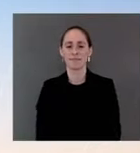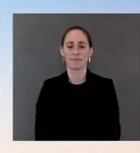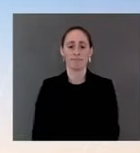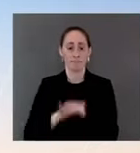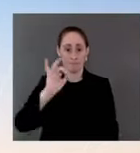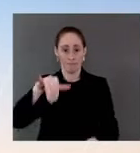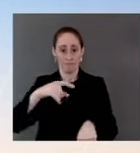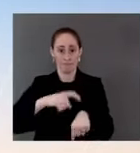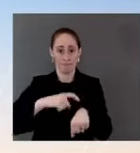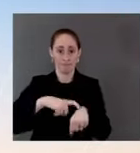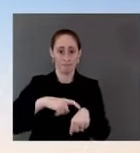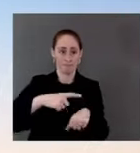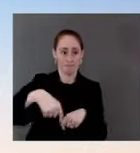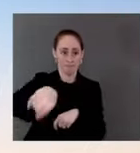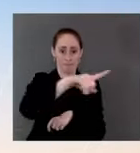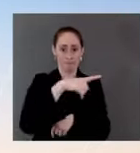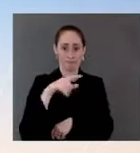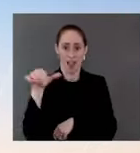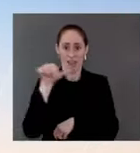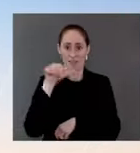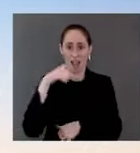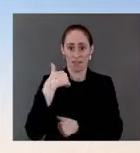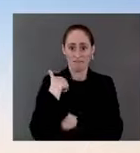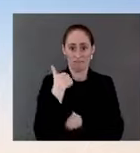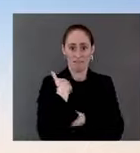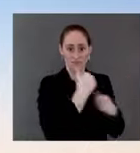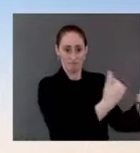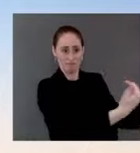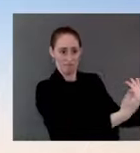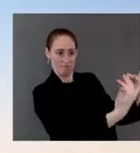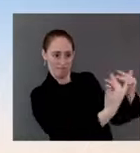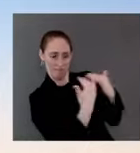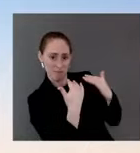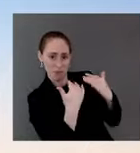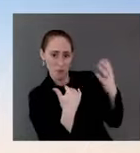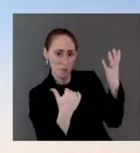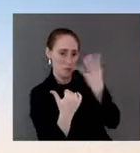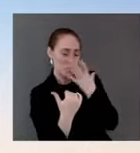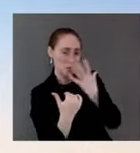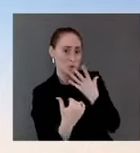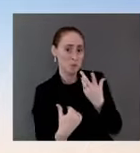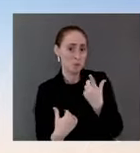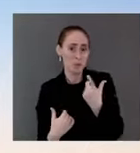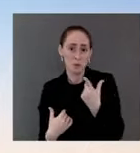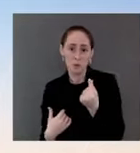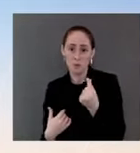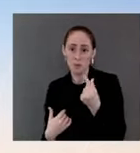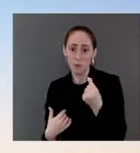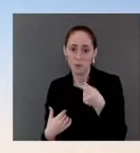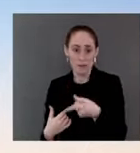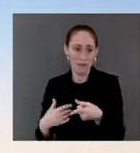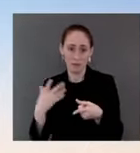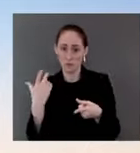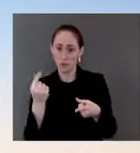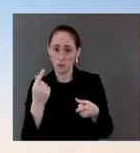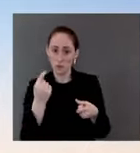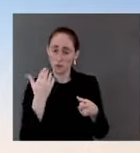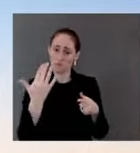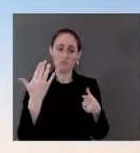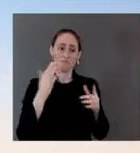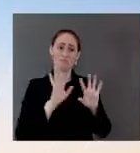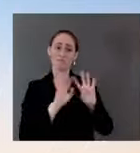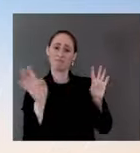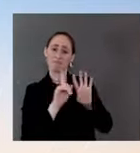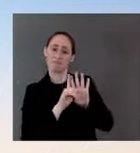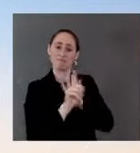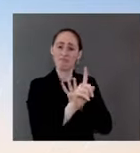Class Solis voluntarily exposed himself to intense enemy fire multiple times to retrieve and employ a heavy weapon system,